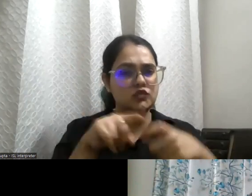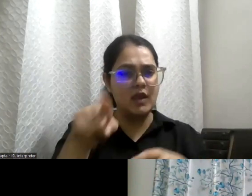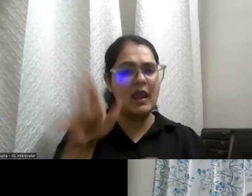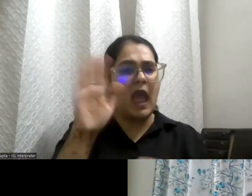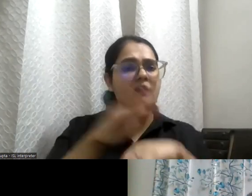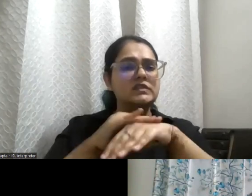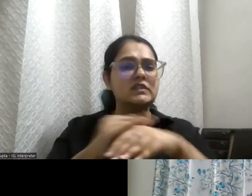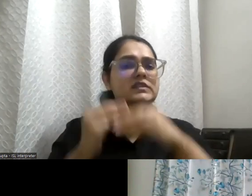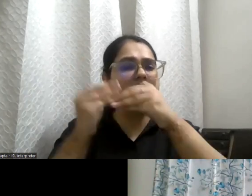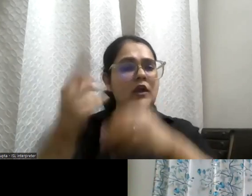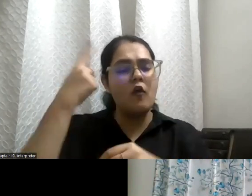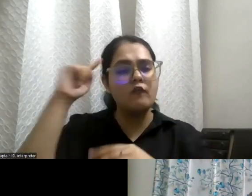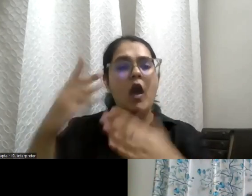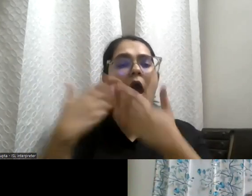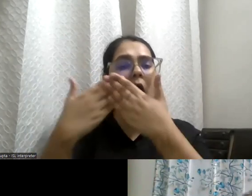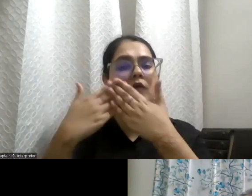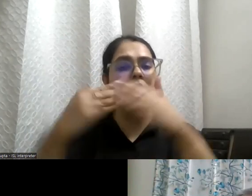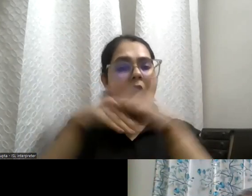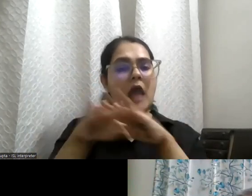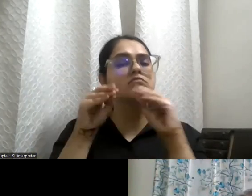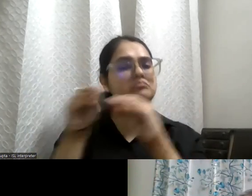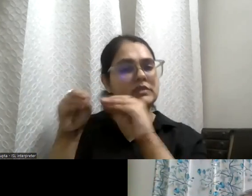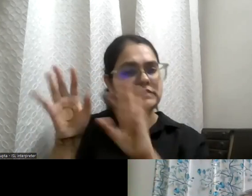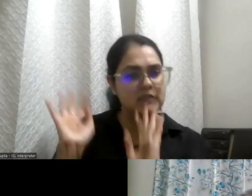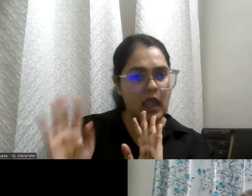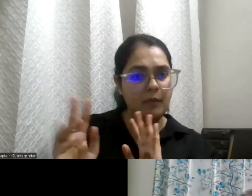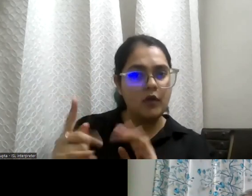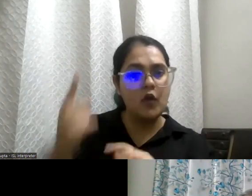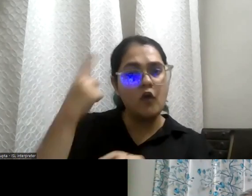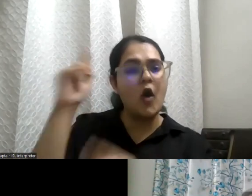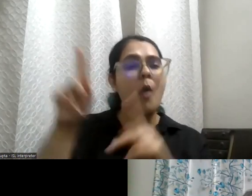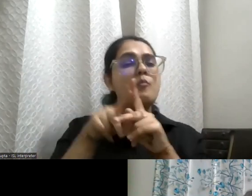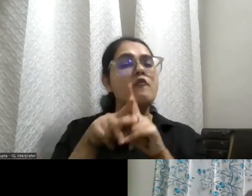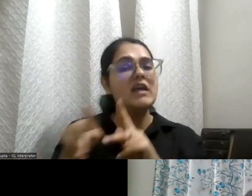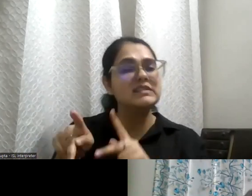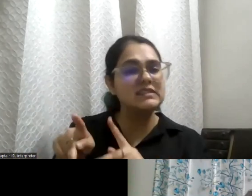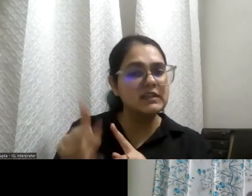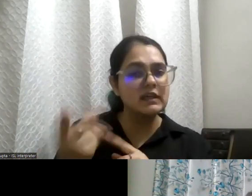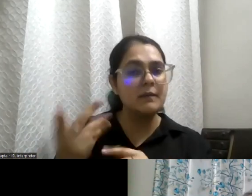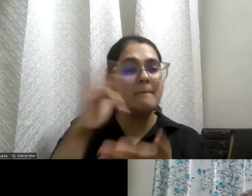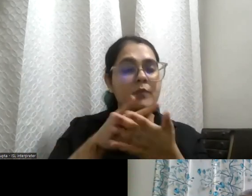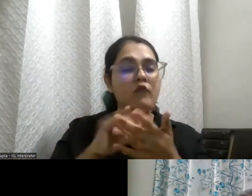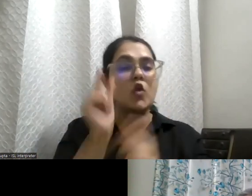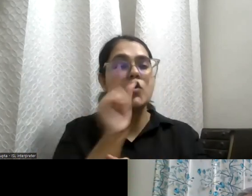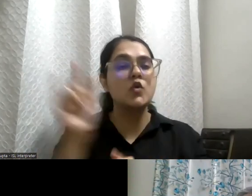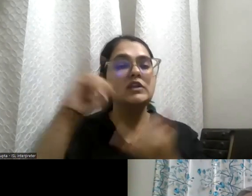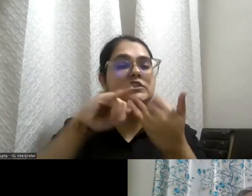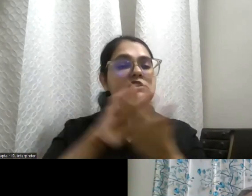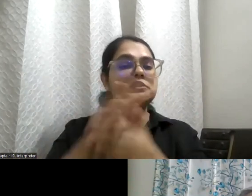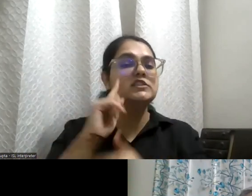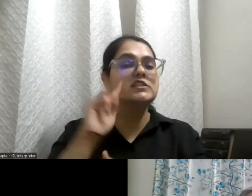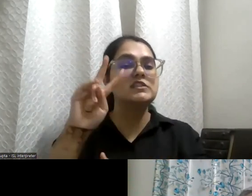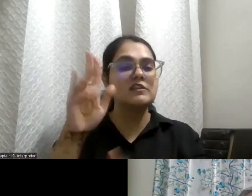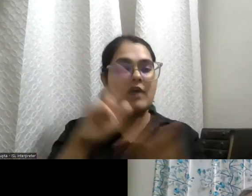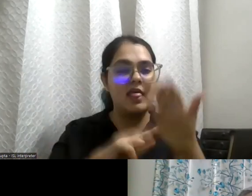he has served various academic positions, including professorship in Shivnadar University, New Delhi,